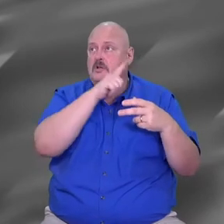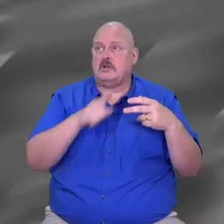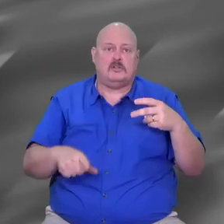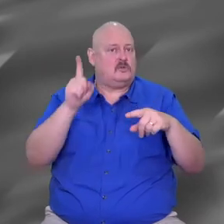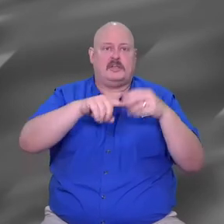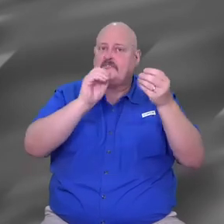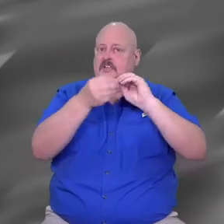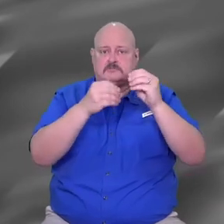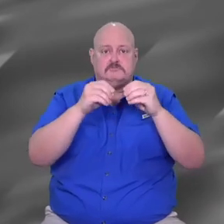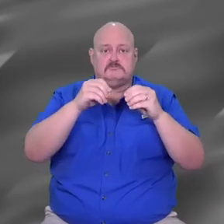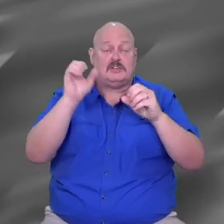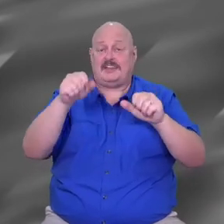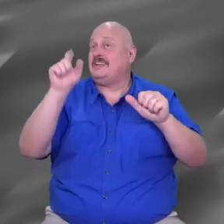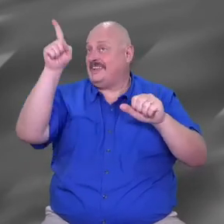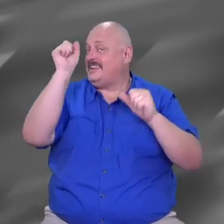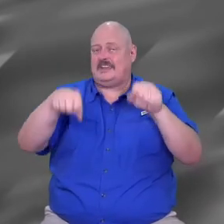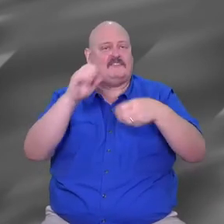fix.